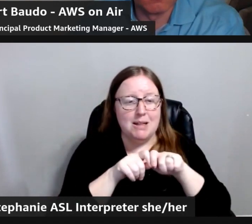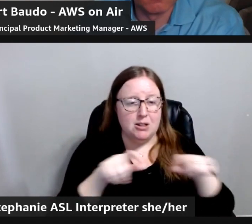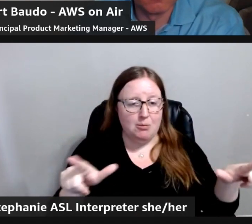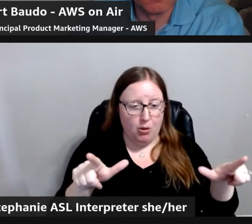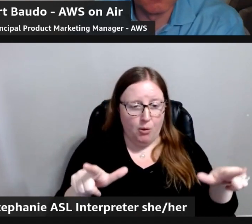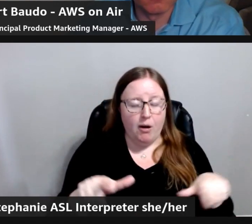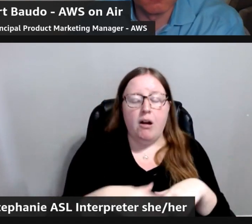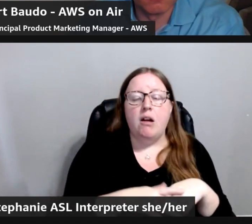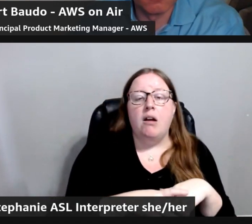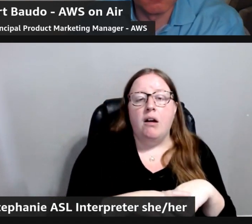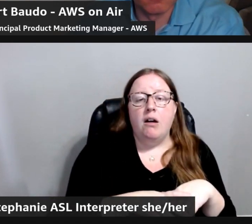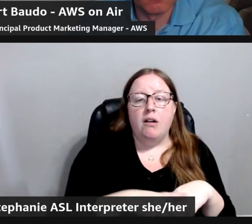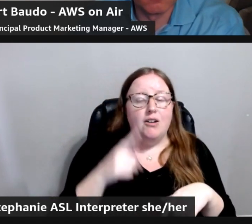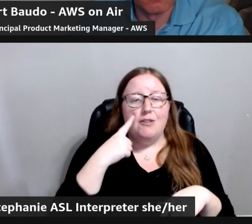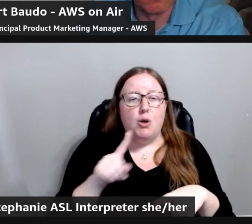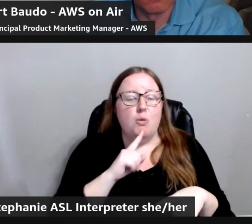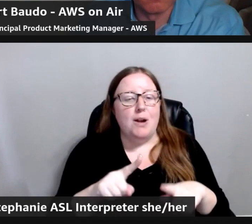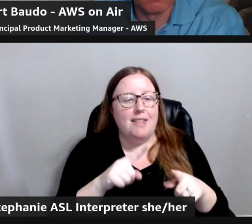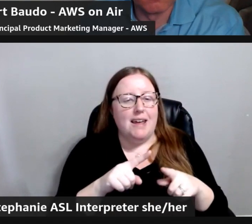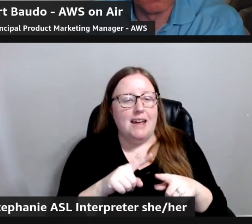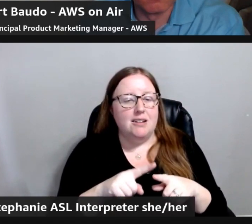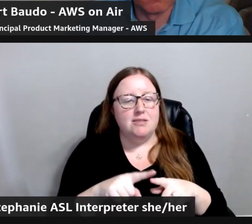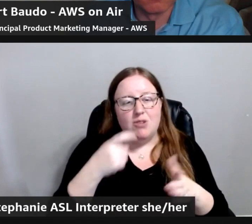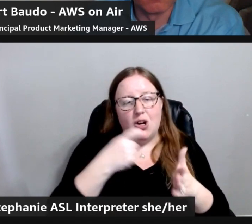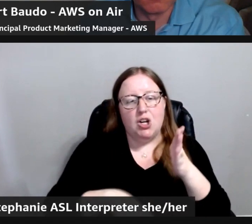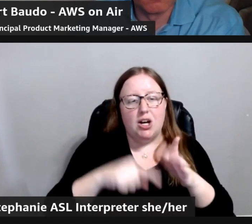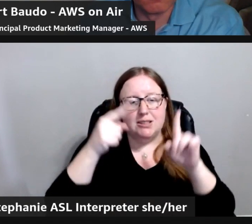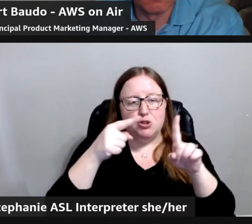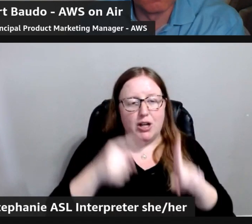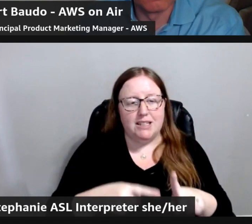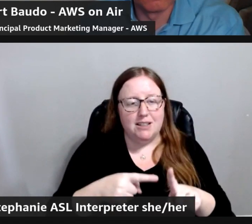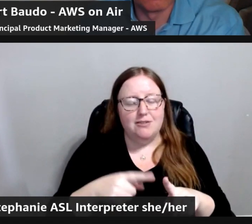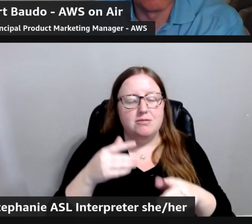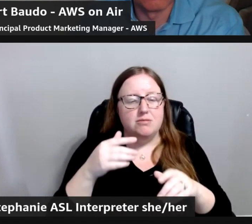will in very cost-effective and fast ways.